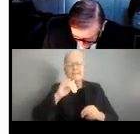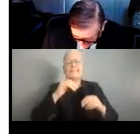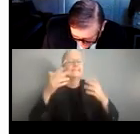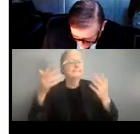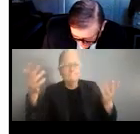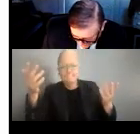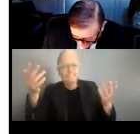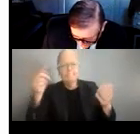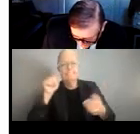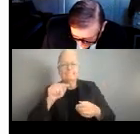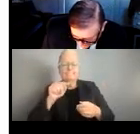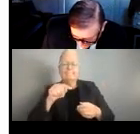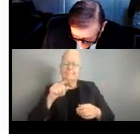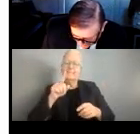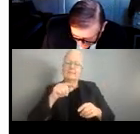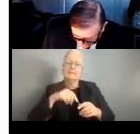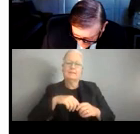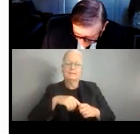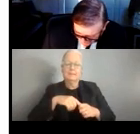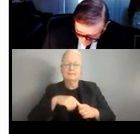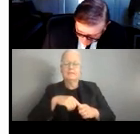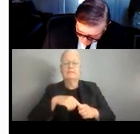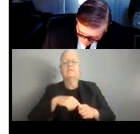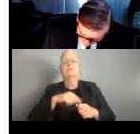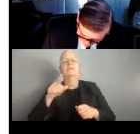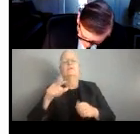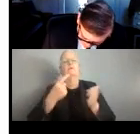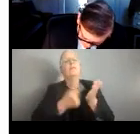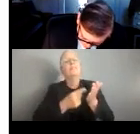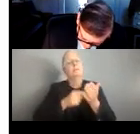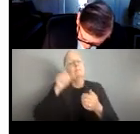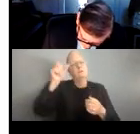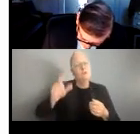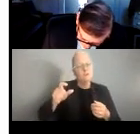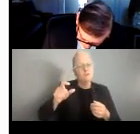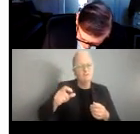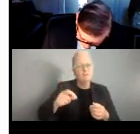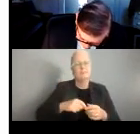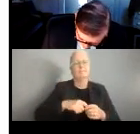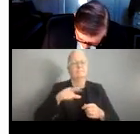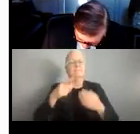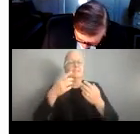needs. Susan in Uganda said discrimination, hence not being included.